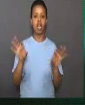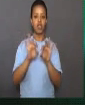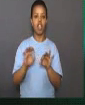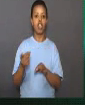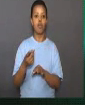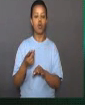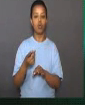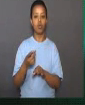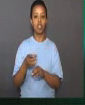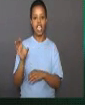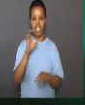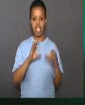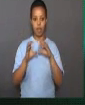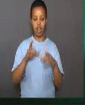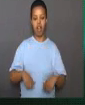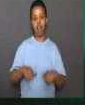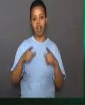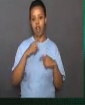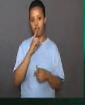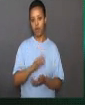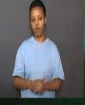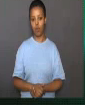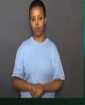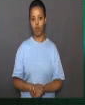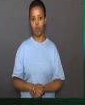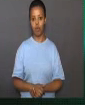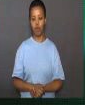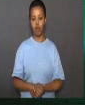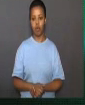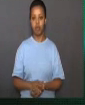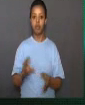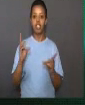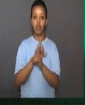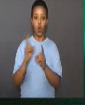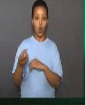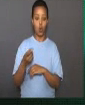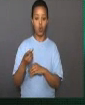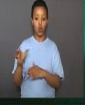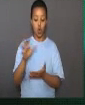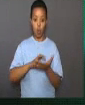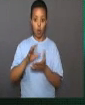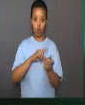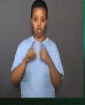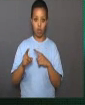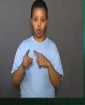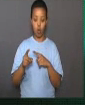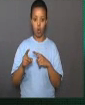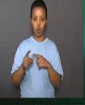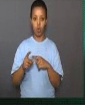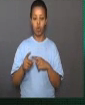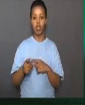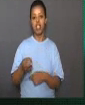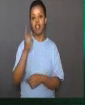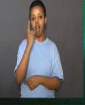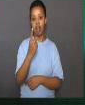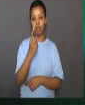the chemicals of life. Organic compounds are composed of more